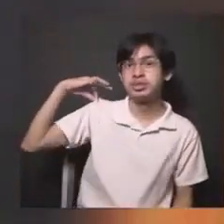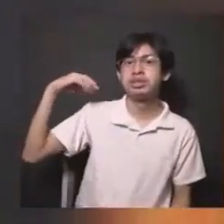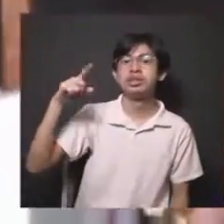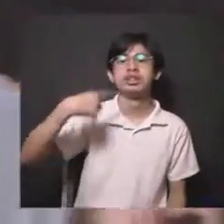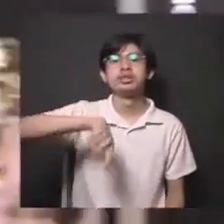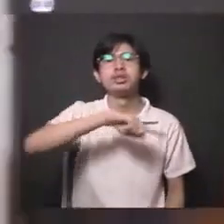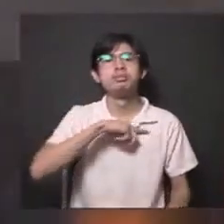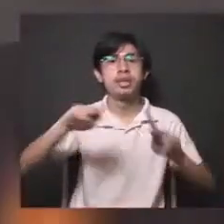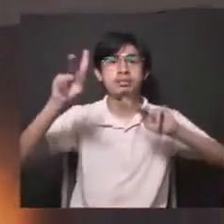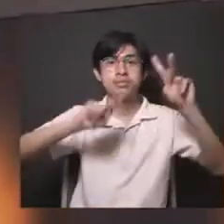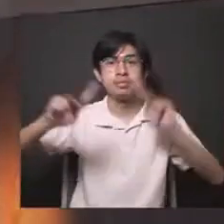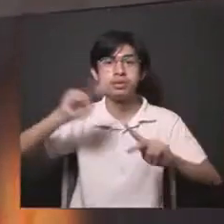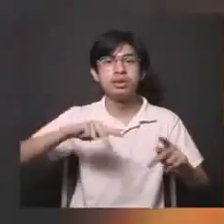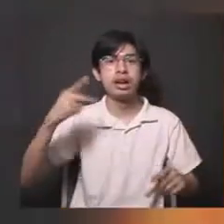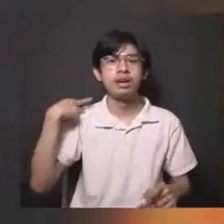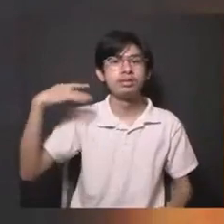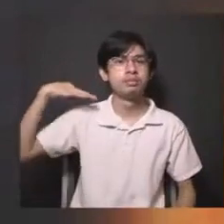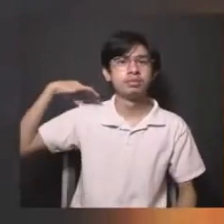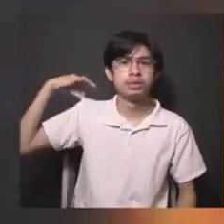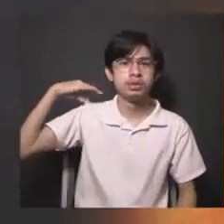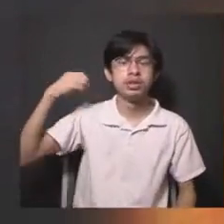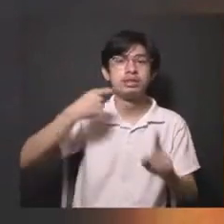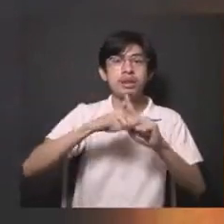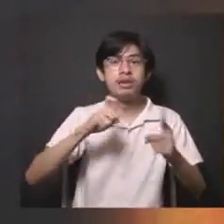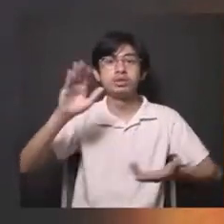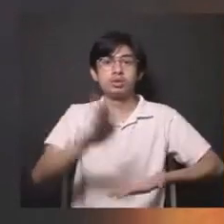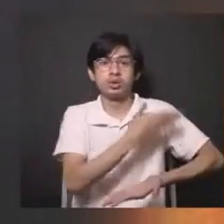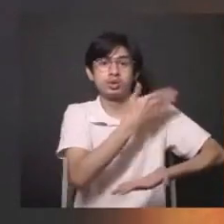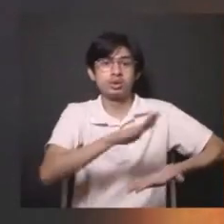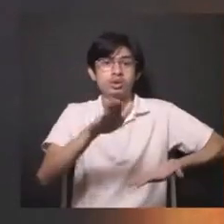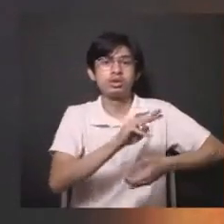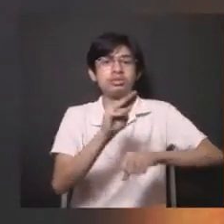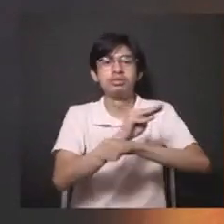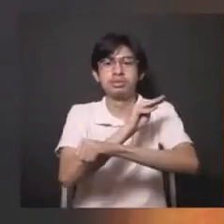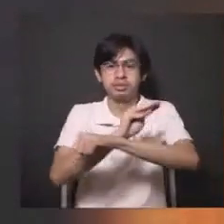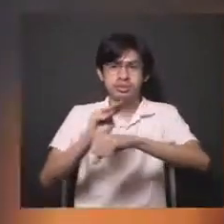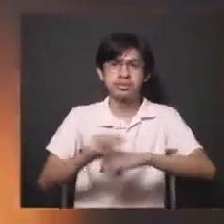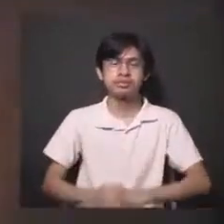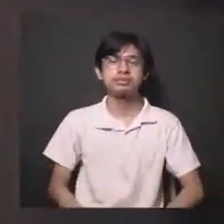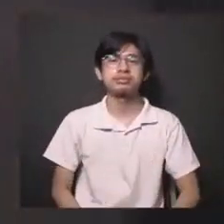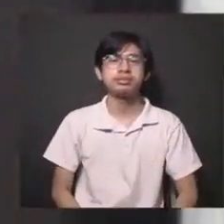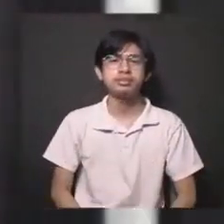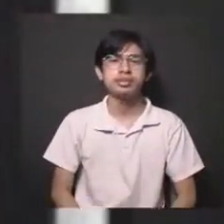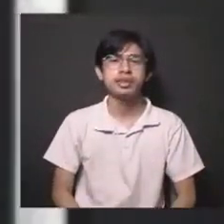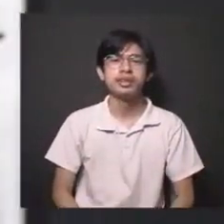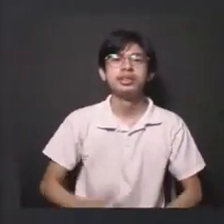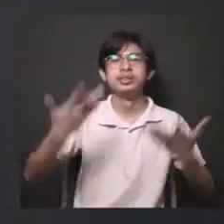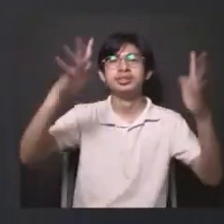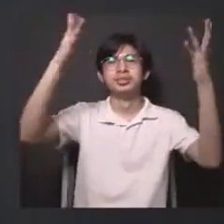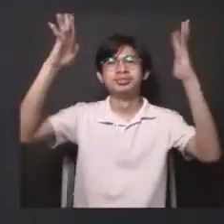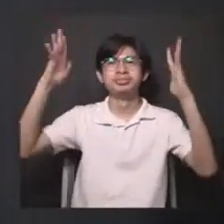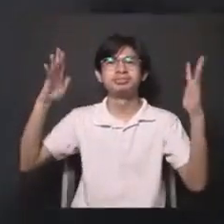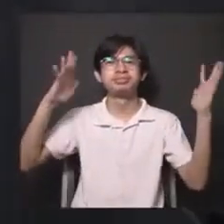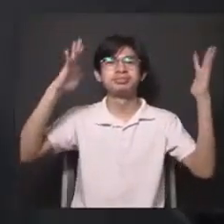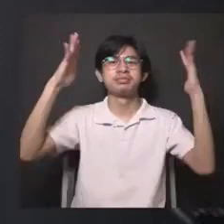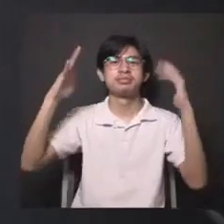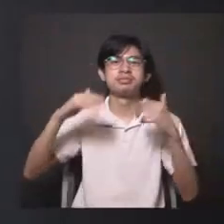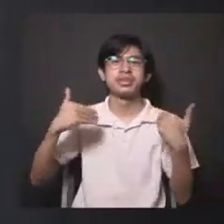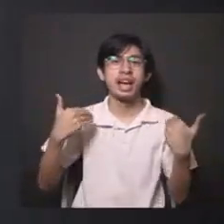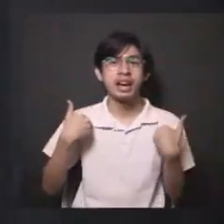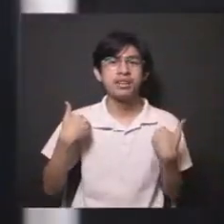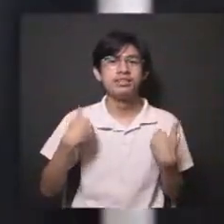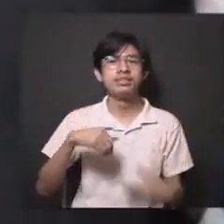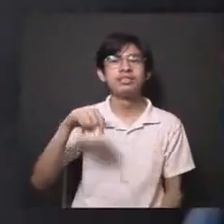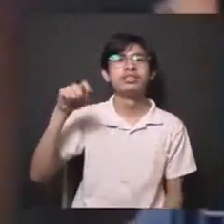volunteers from our music ministry instead? Let's clap for our music ministry. We got Tin. Everybody say hi,